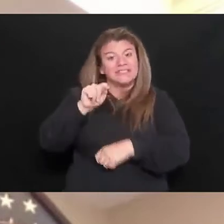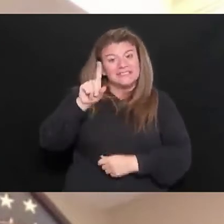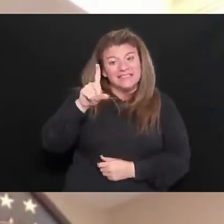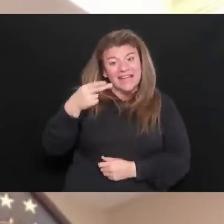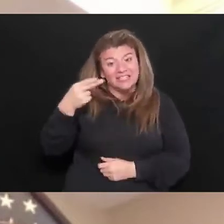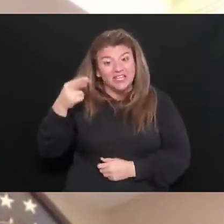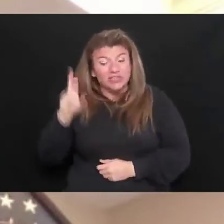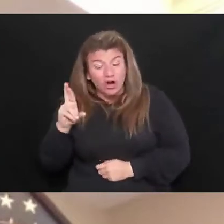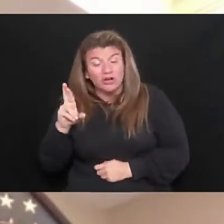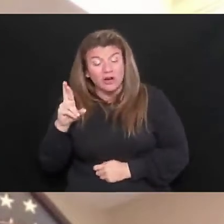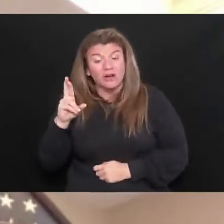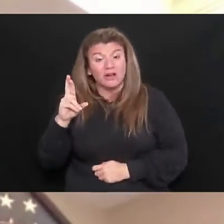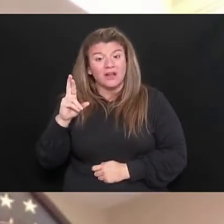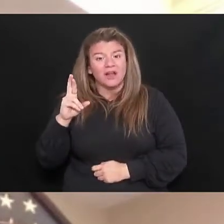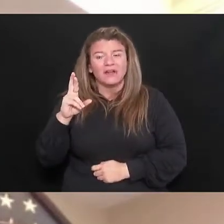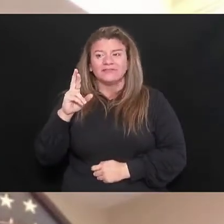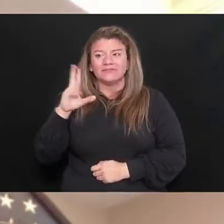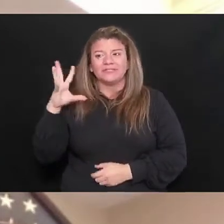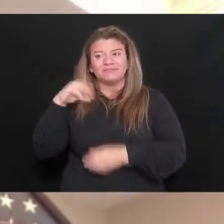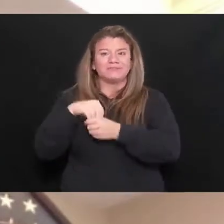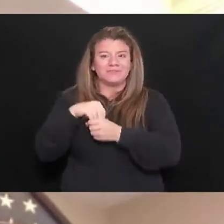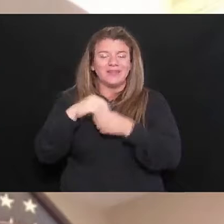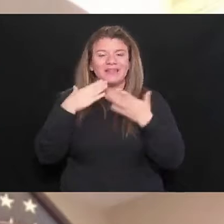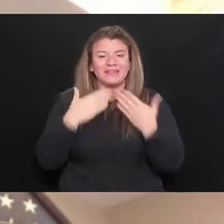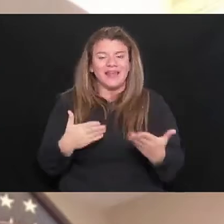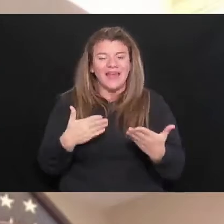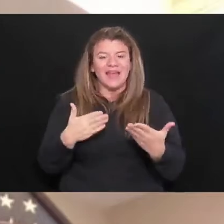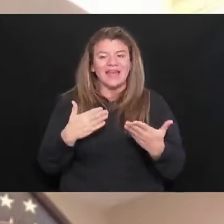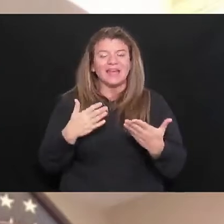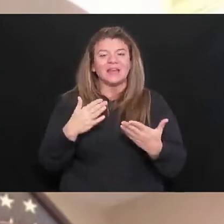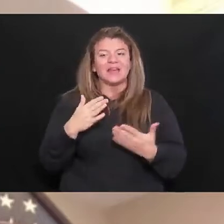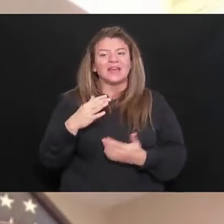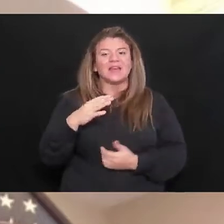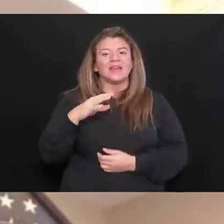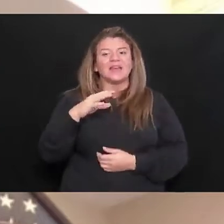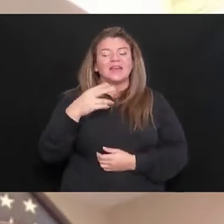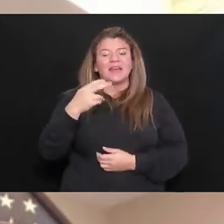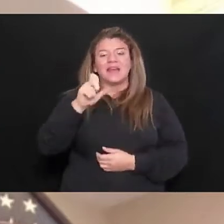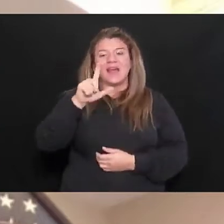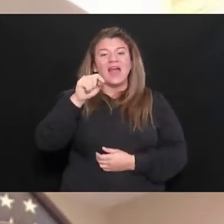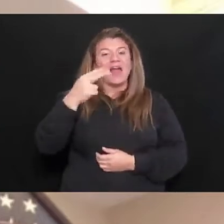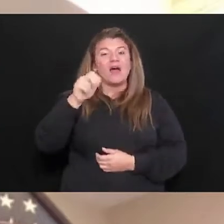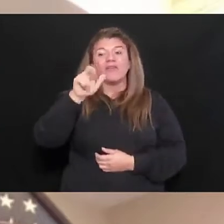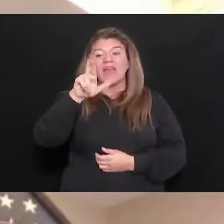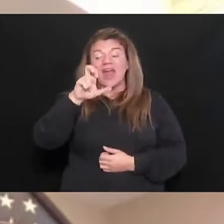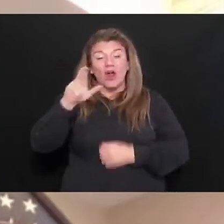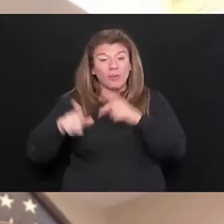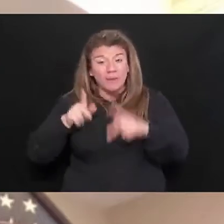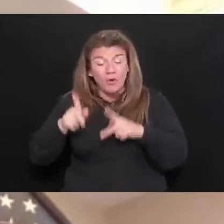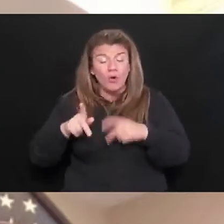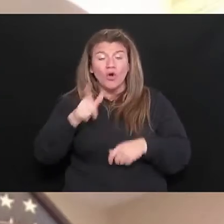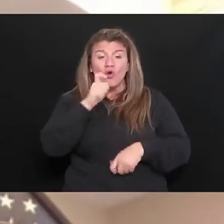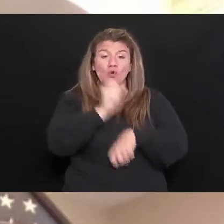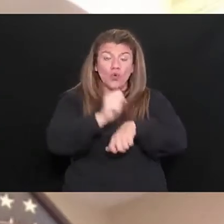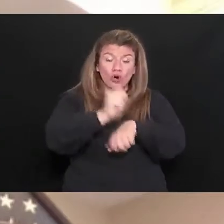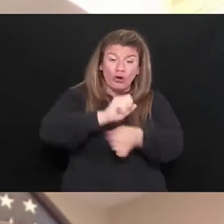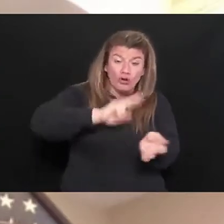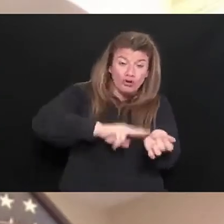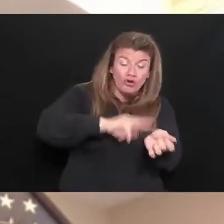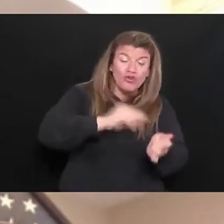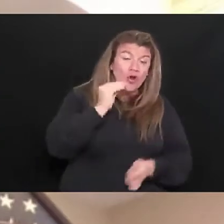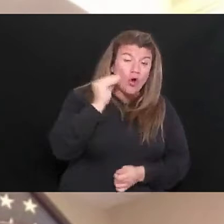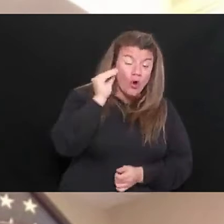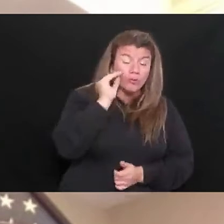DHHR. Particularly thank Marty Wright with the healthcare folks in the nursing homes, as well